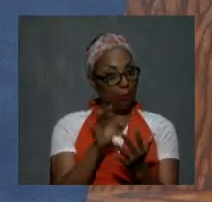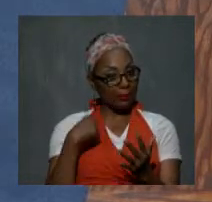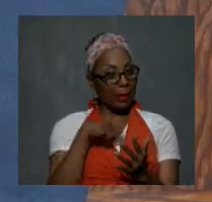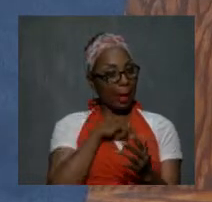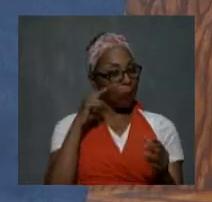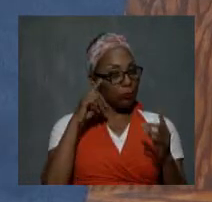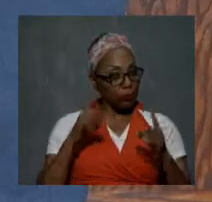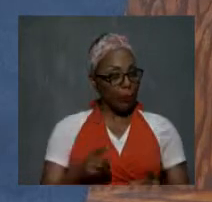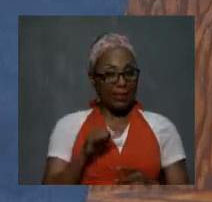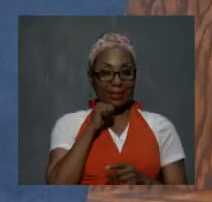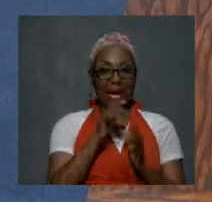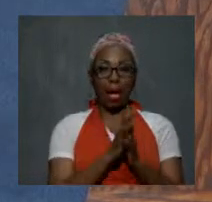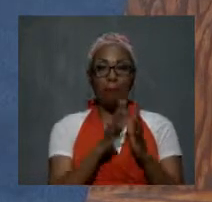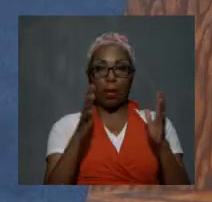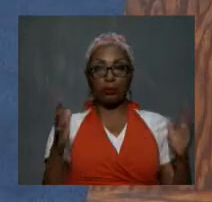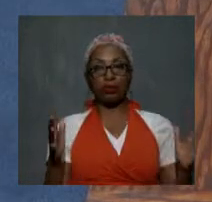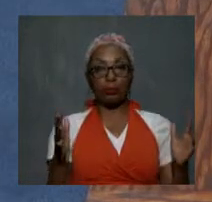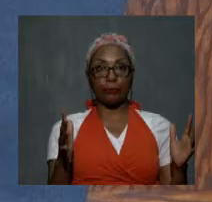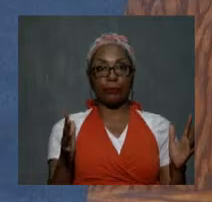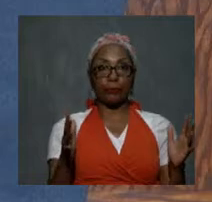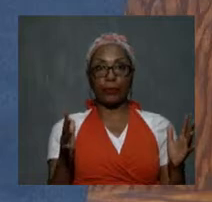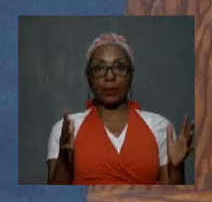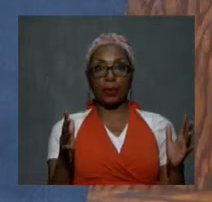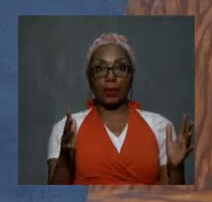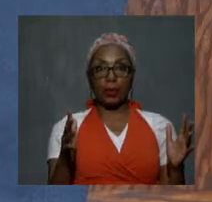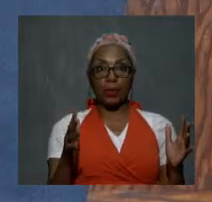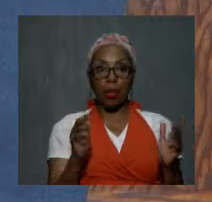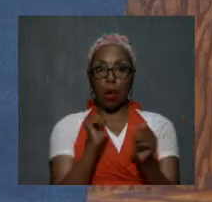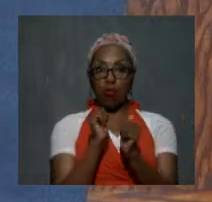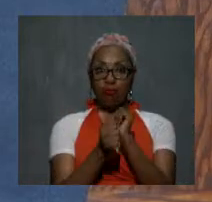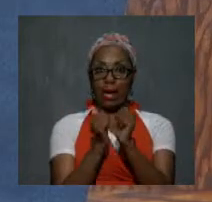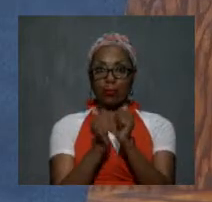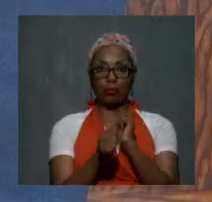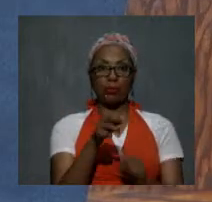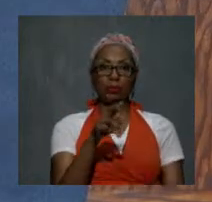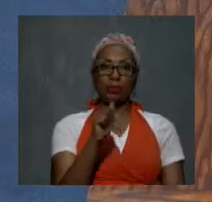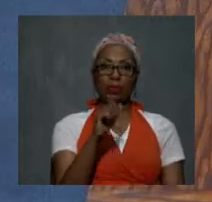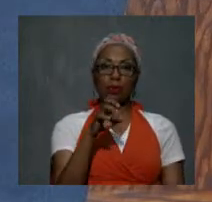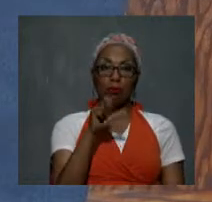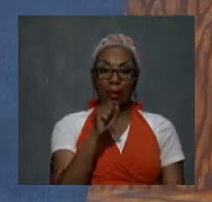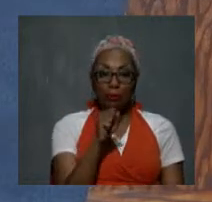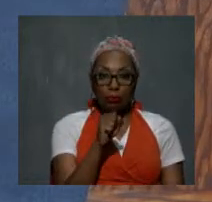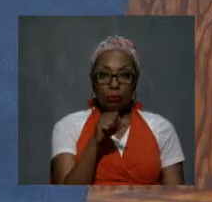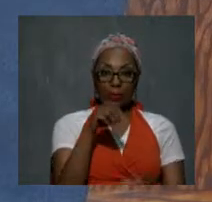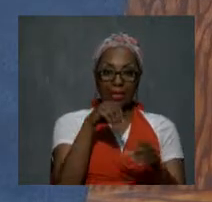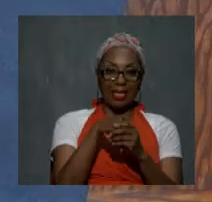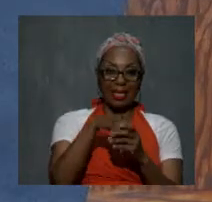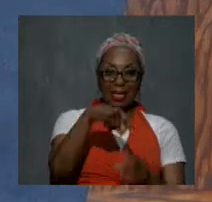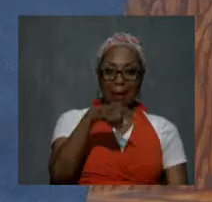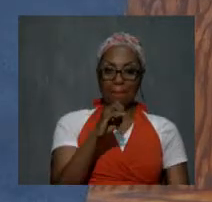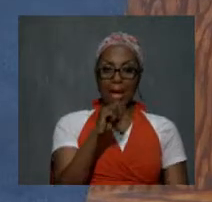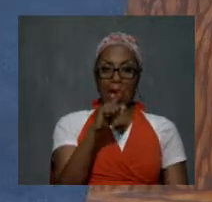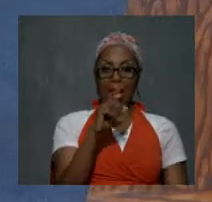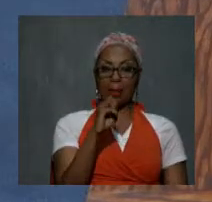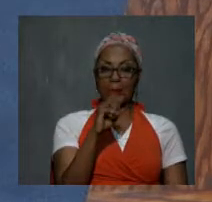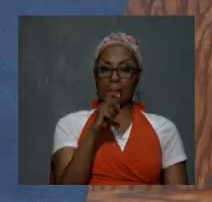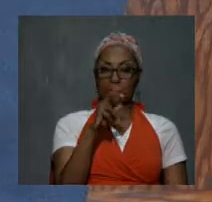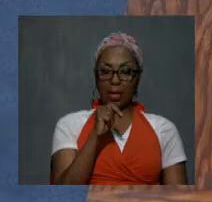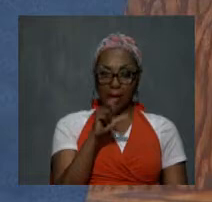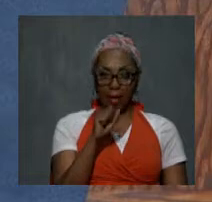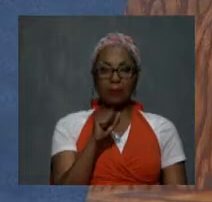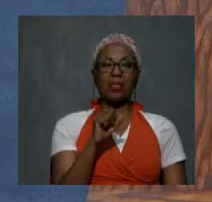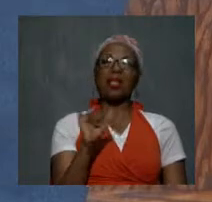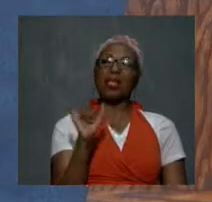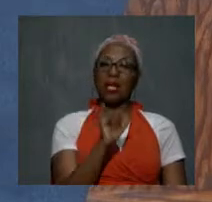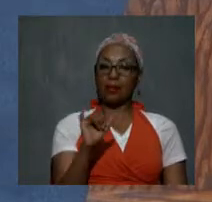is not a bunch of racers, in pelotons going down like the